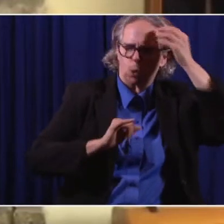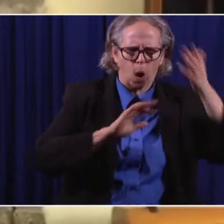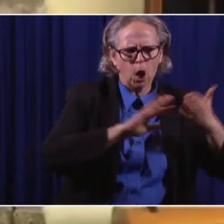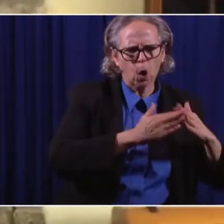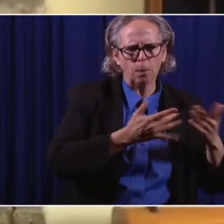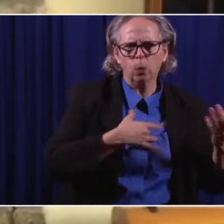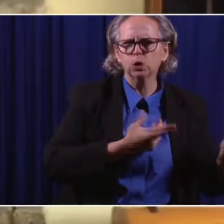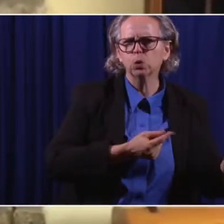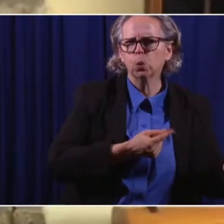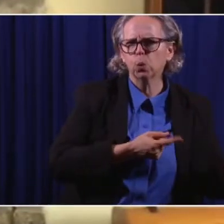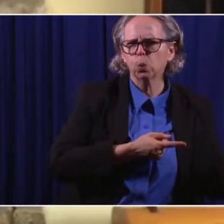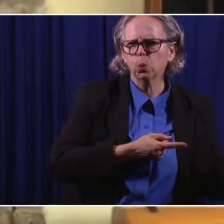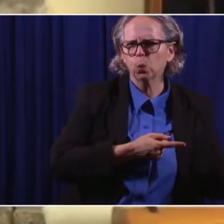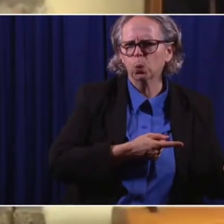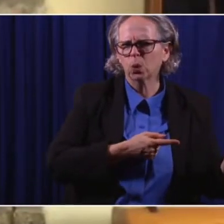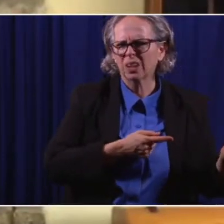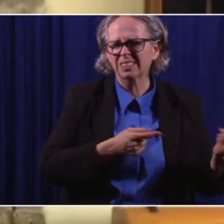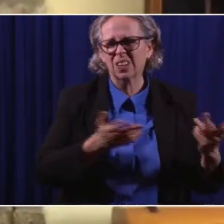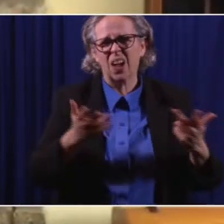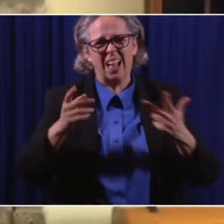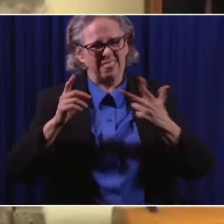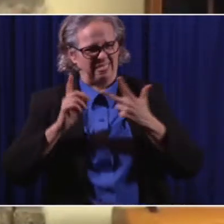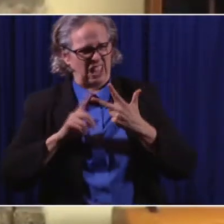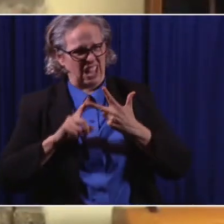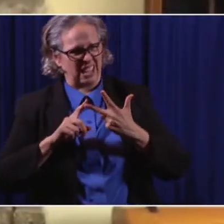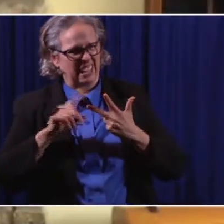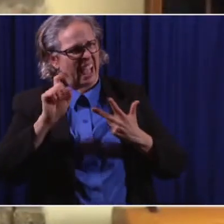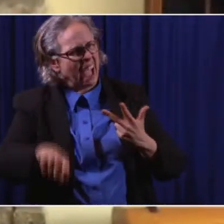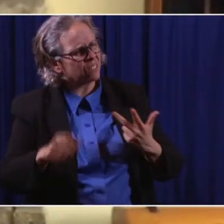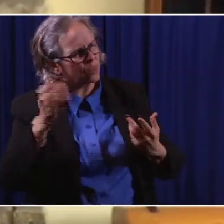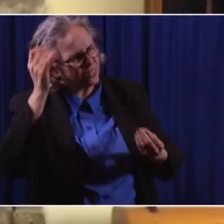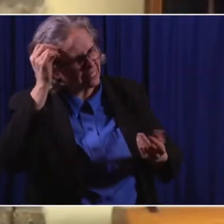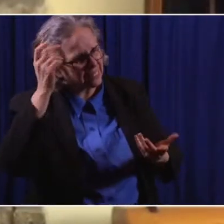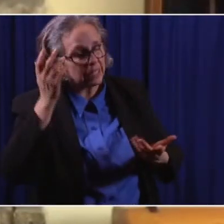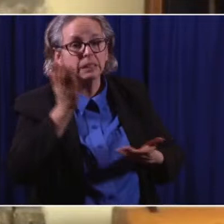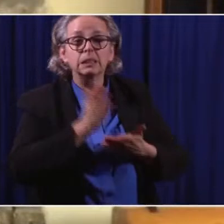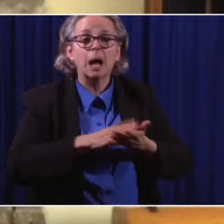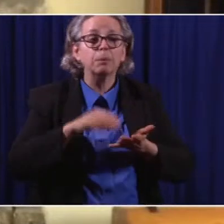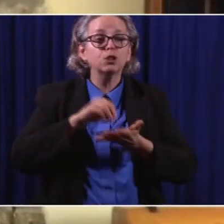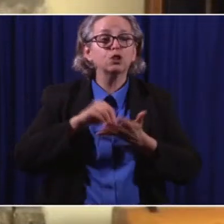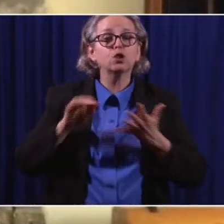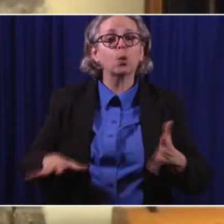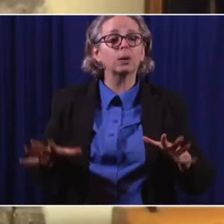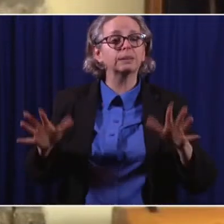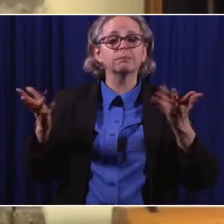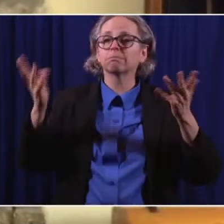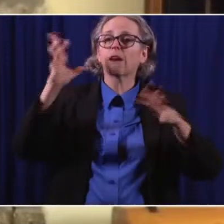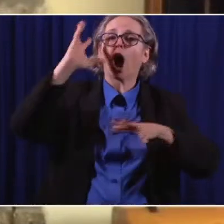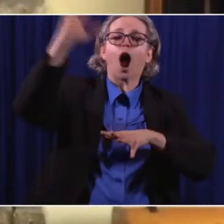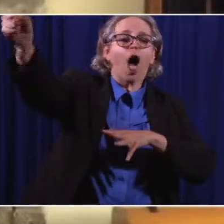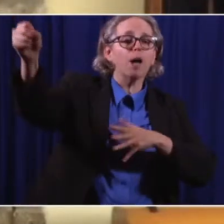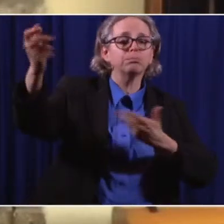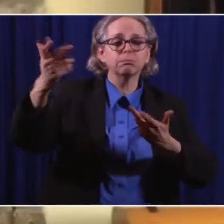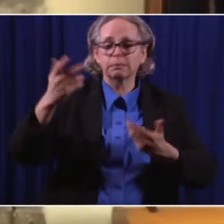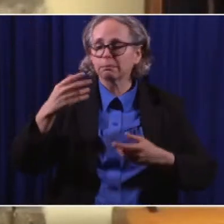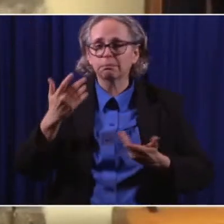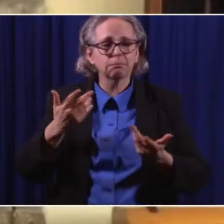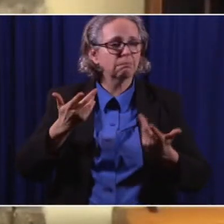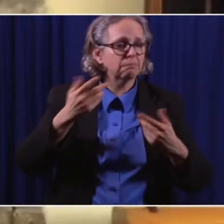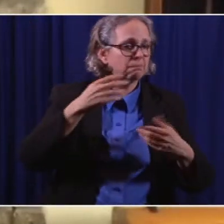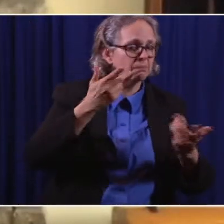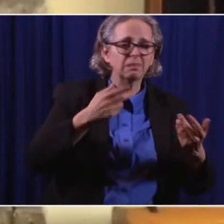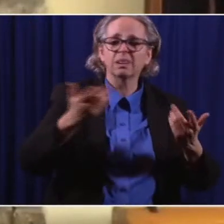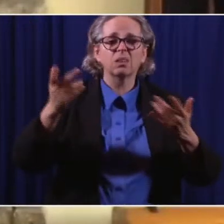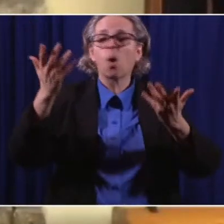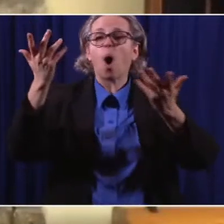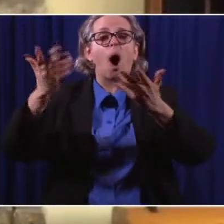thrive no matter how they're taught, it would seem, there are many students who don't. And there are